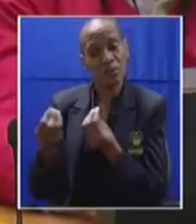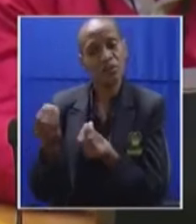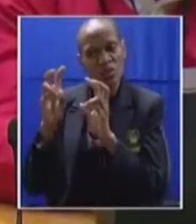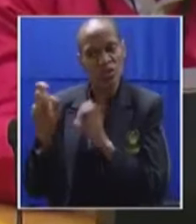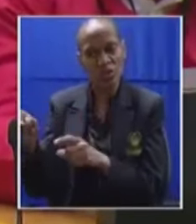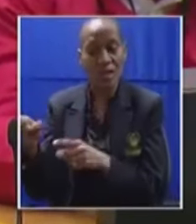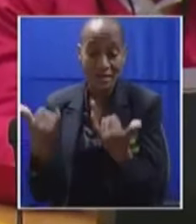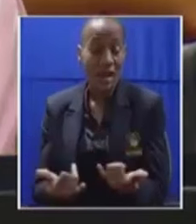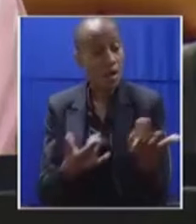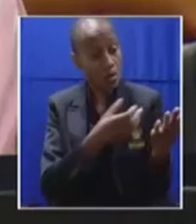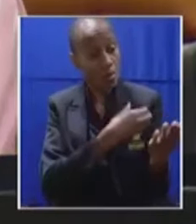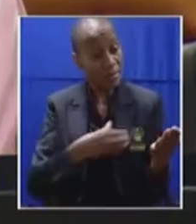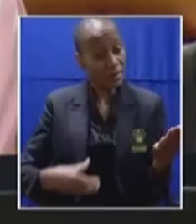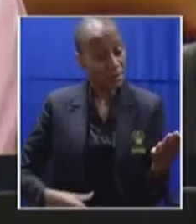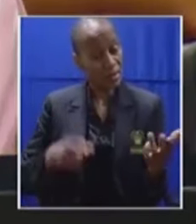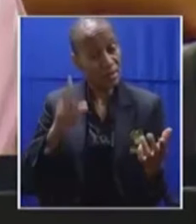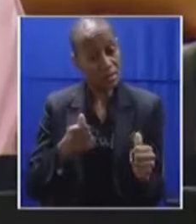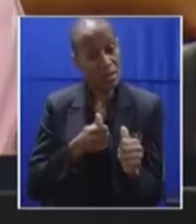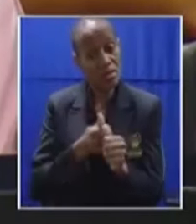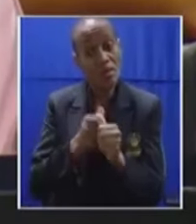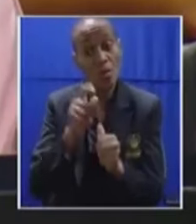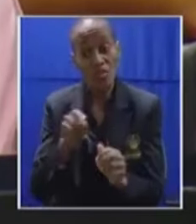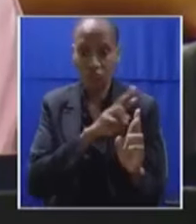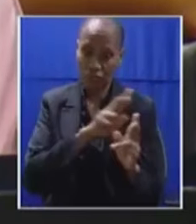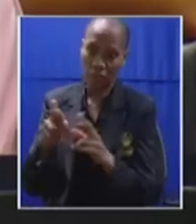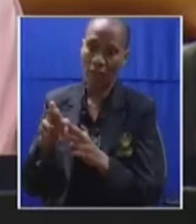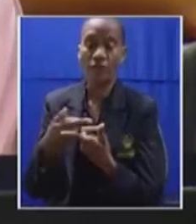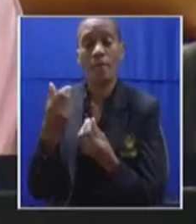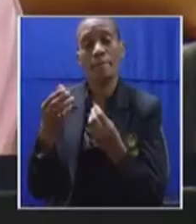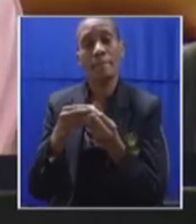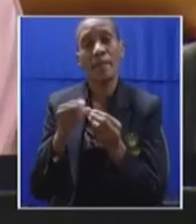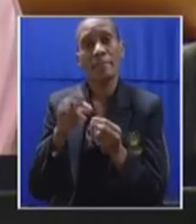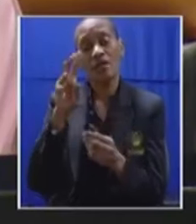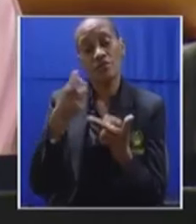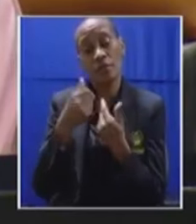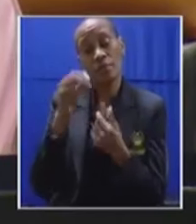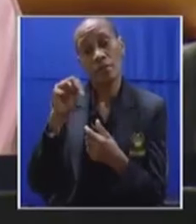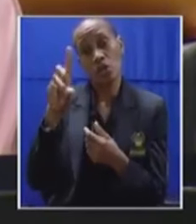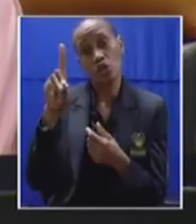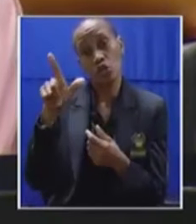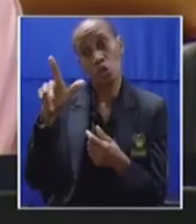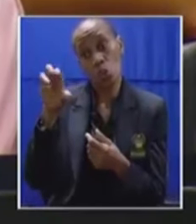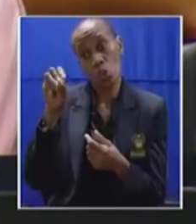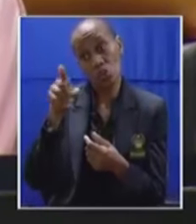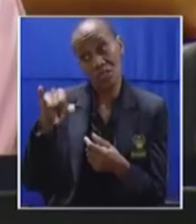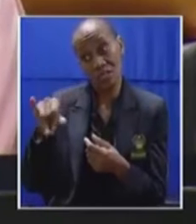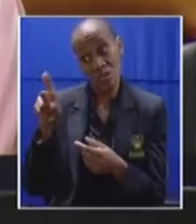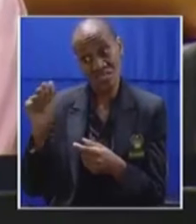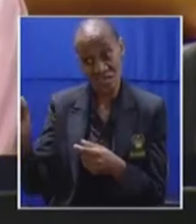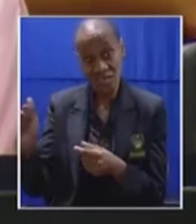to respond to the supplementary question by Honorable Ndlozi. Honorable